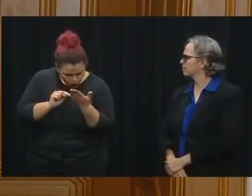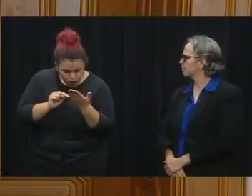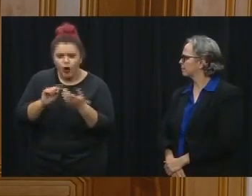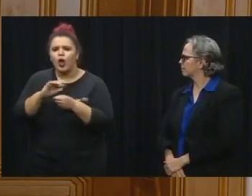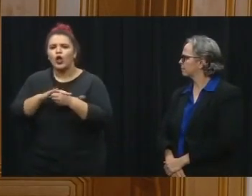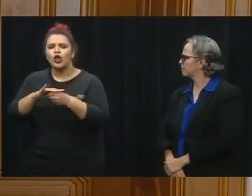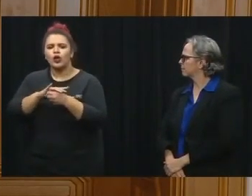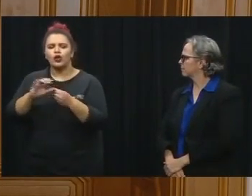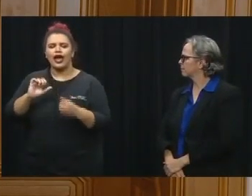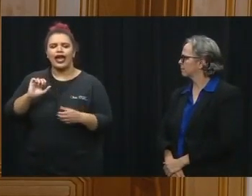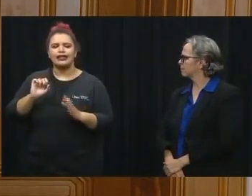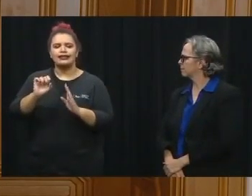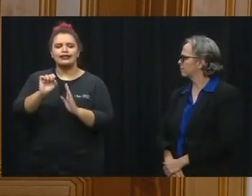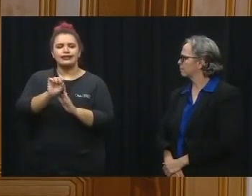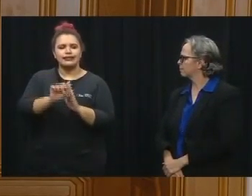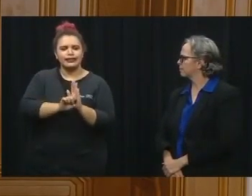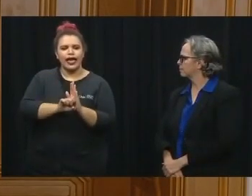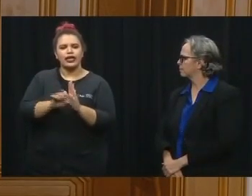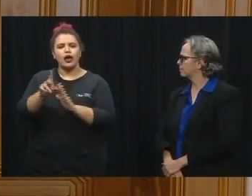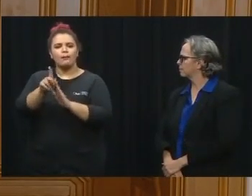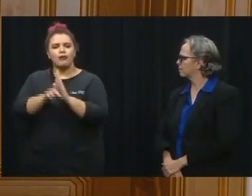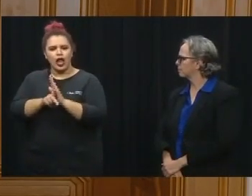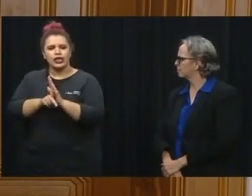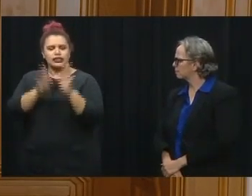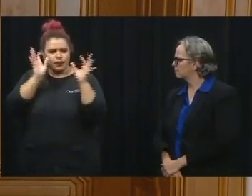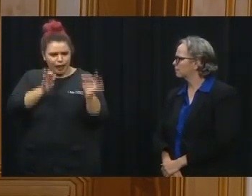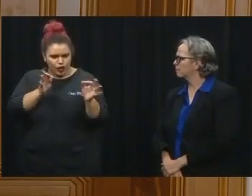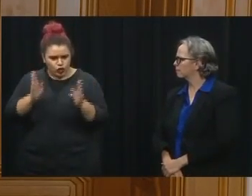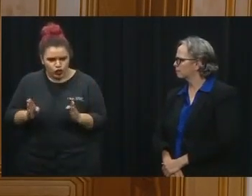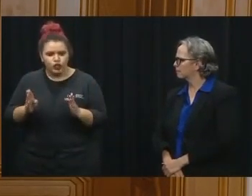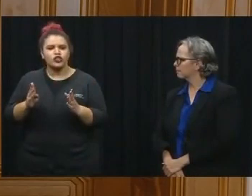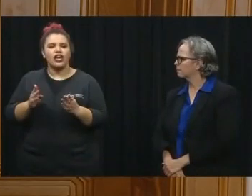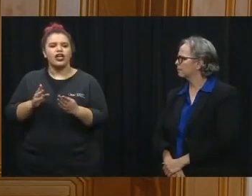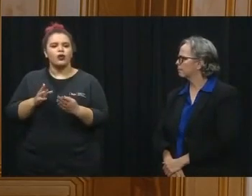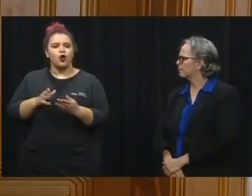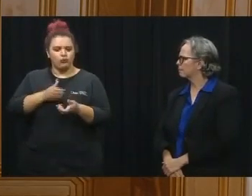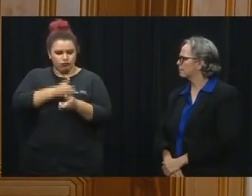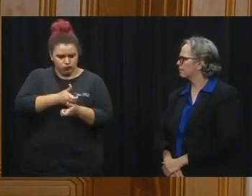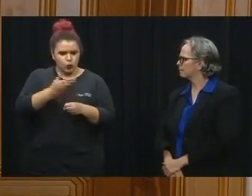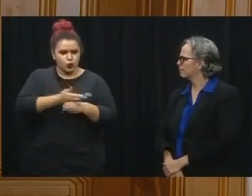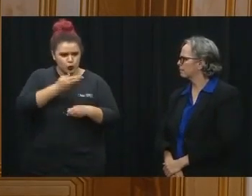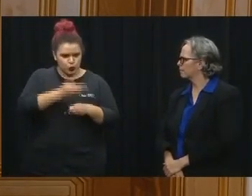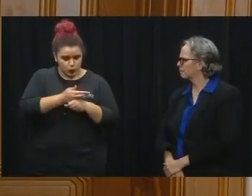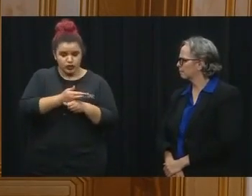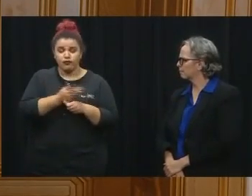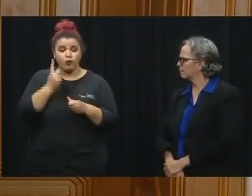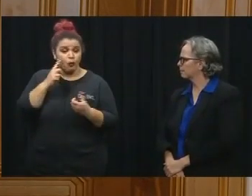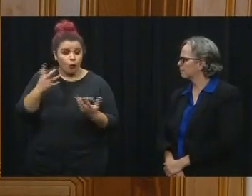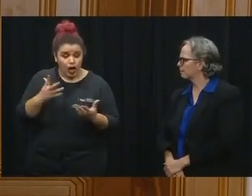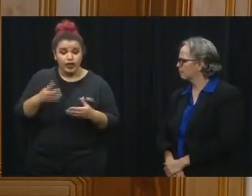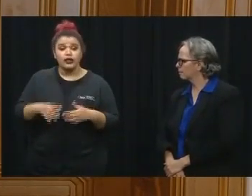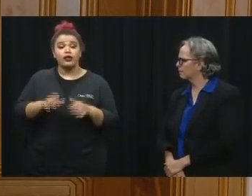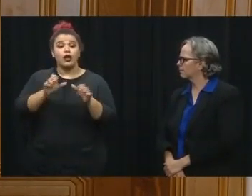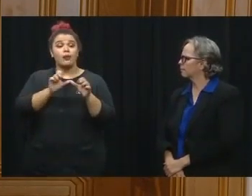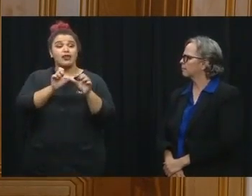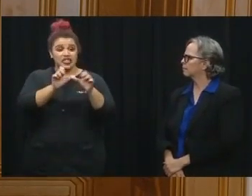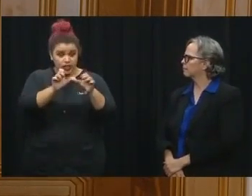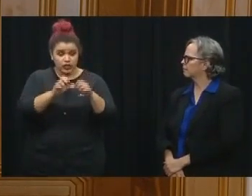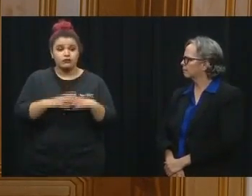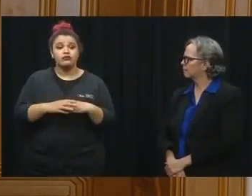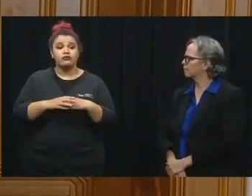and state policymakers to use in making decisions about maintaining, increasing,